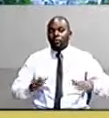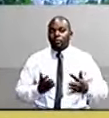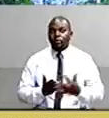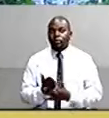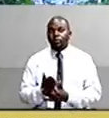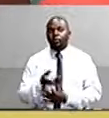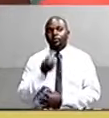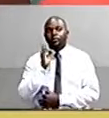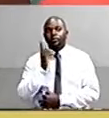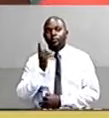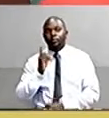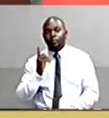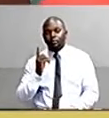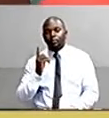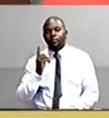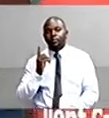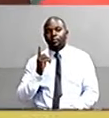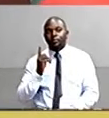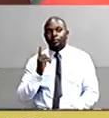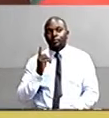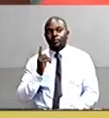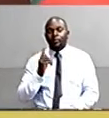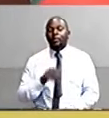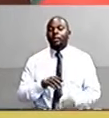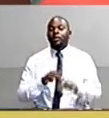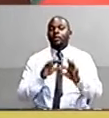mobile phones. But smart parking can result in